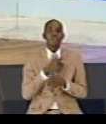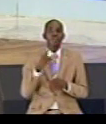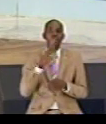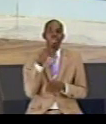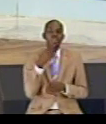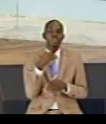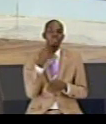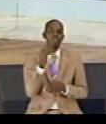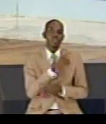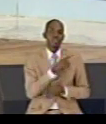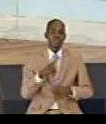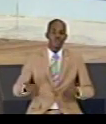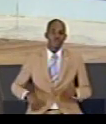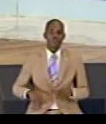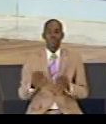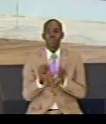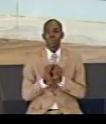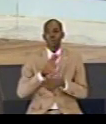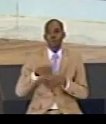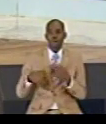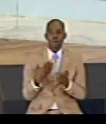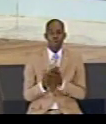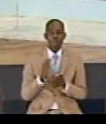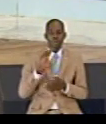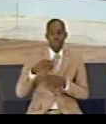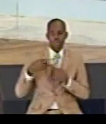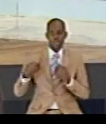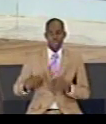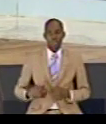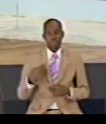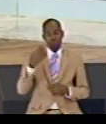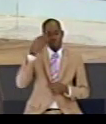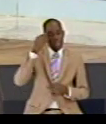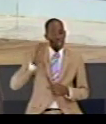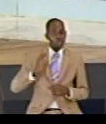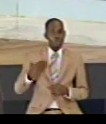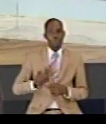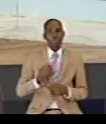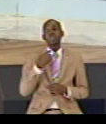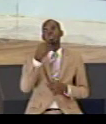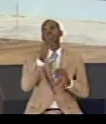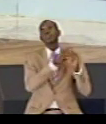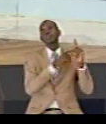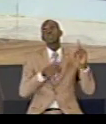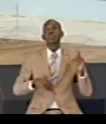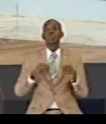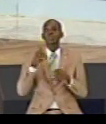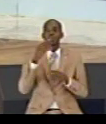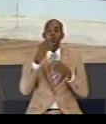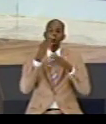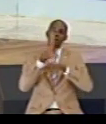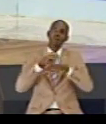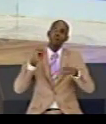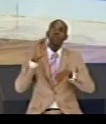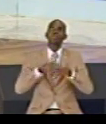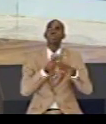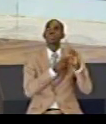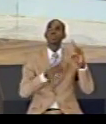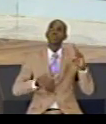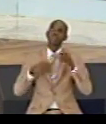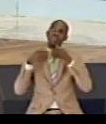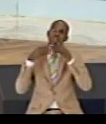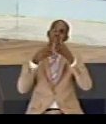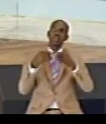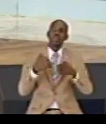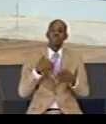and you are telling the Lord with all your heart, all your soul, all your mind, you are telling the Lord and you are crying unto the Lord about it, lead me to the